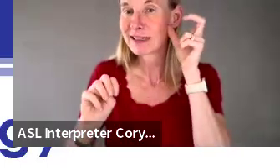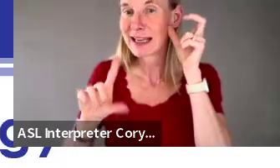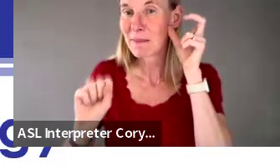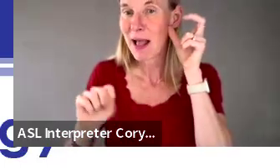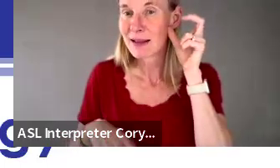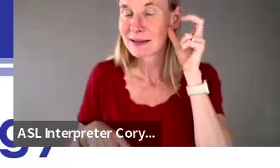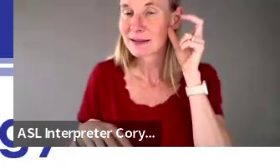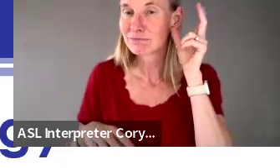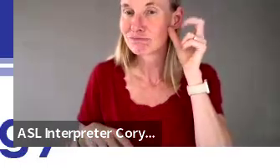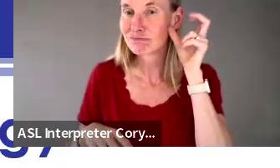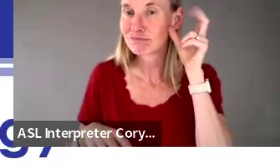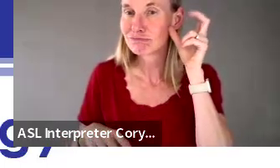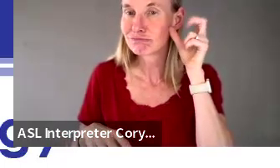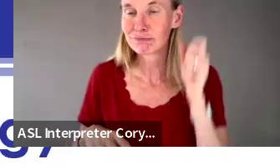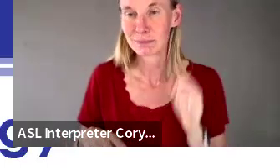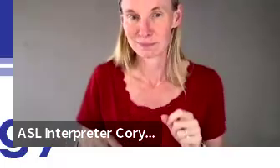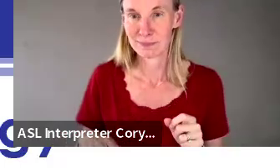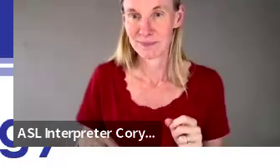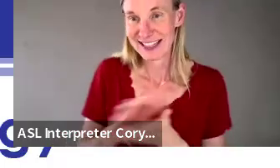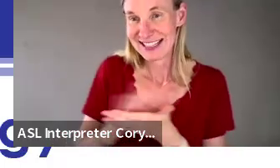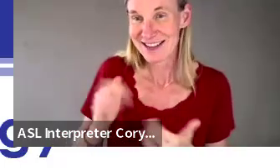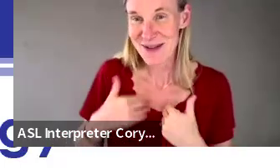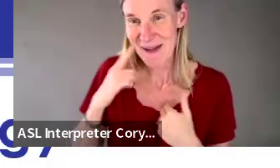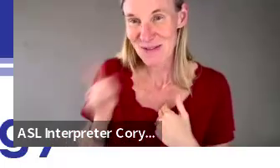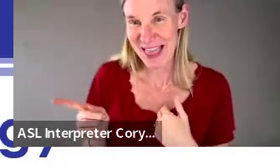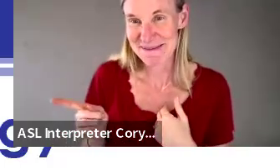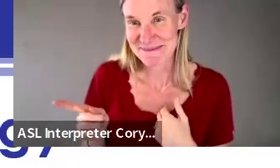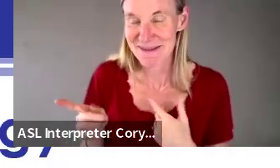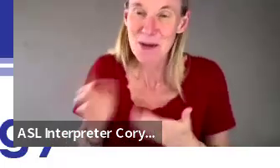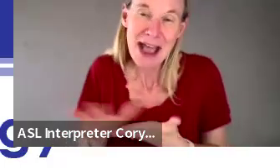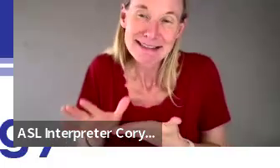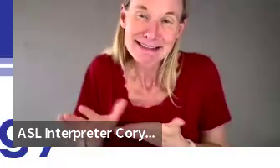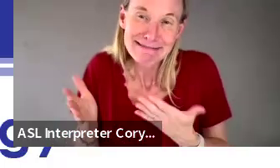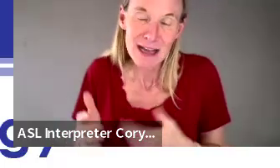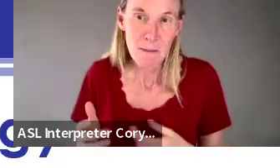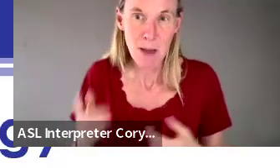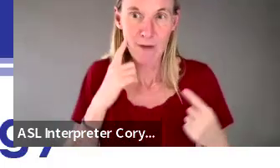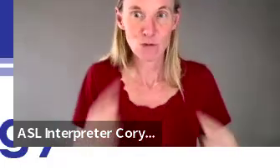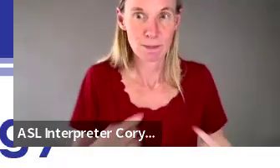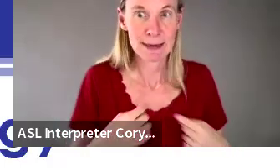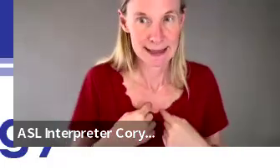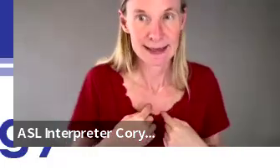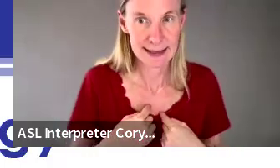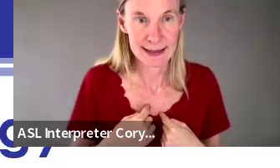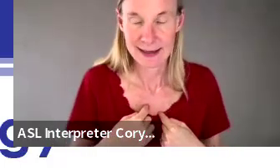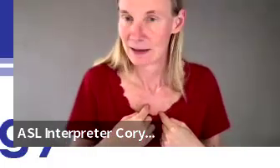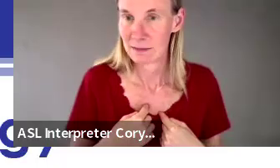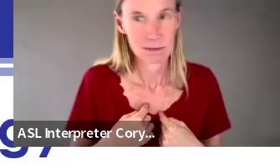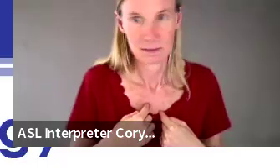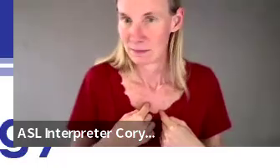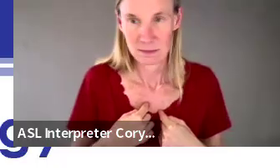whatever content they need to be read aloud. But that's a nice to have for them, right? But for other folks, it may be the only